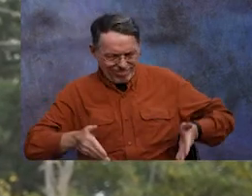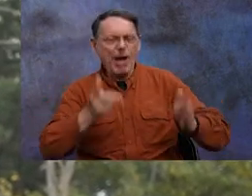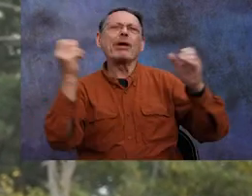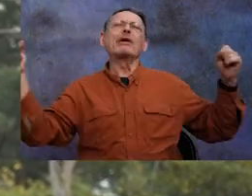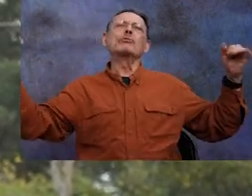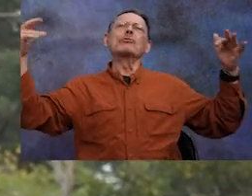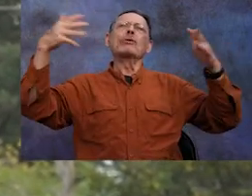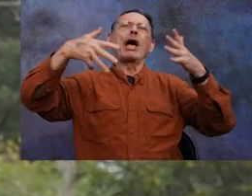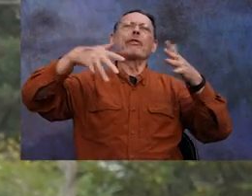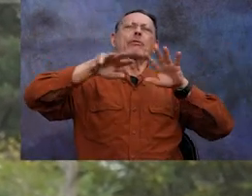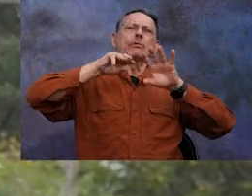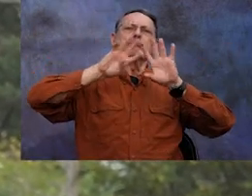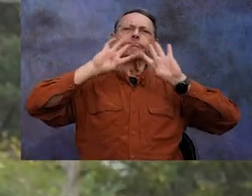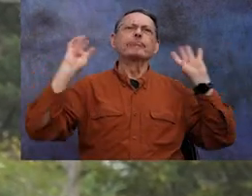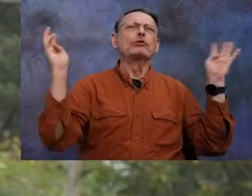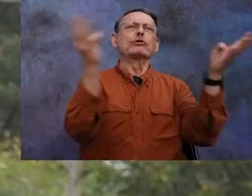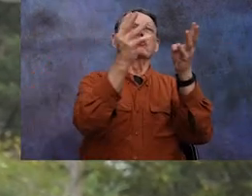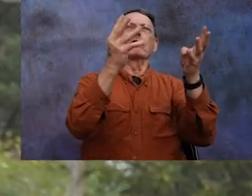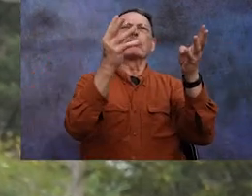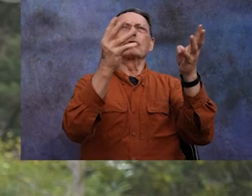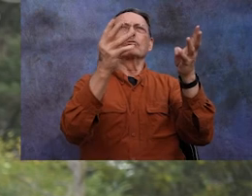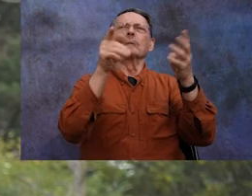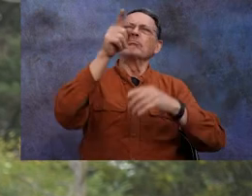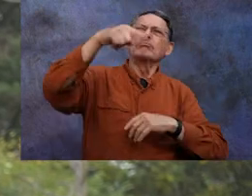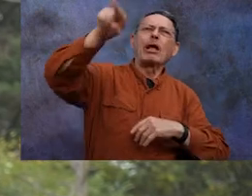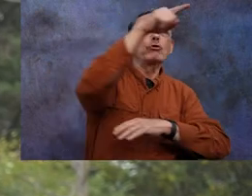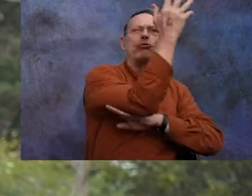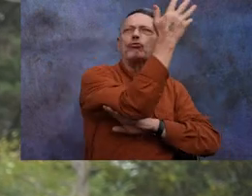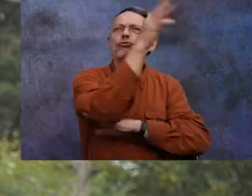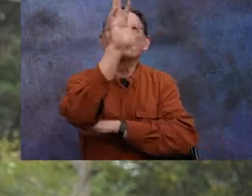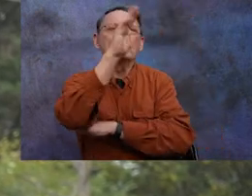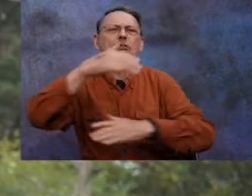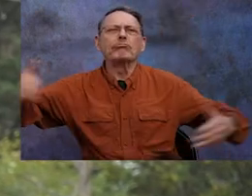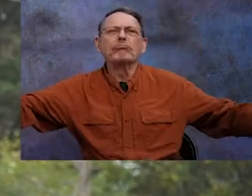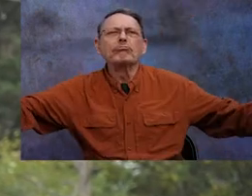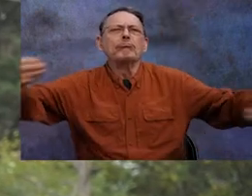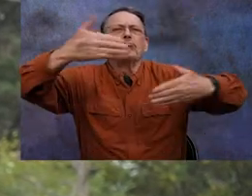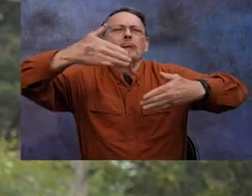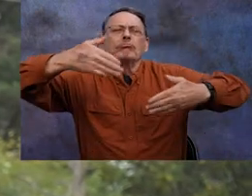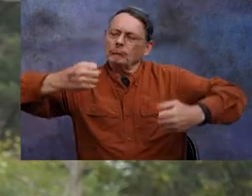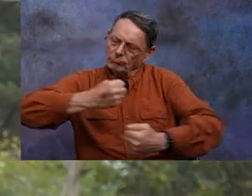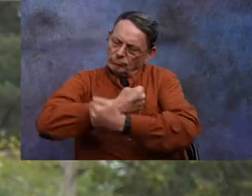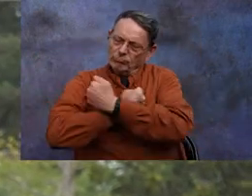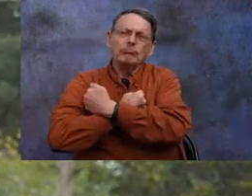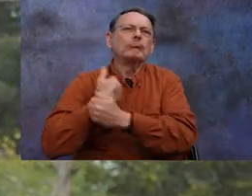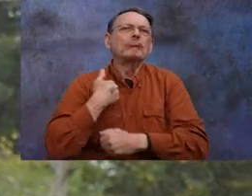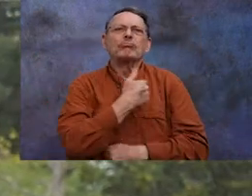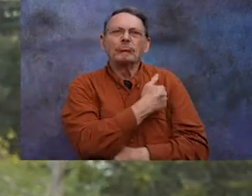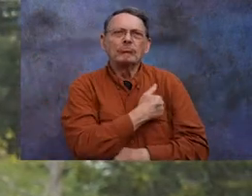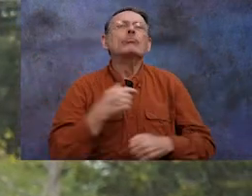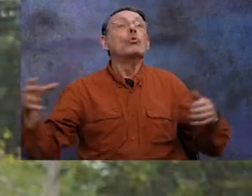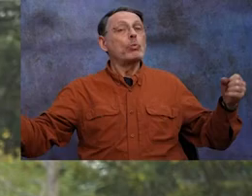gather in circle here in your protective embrace. Thank you. We gather